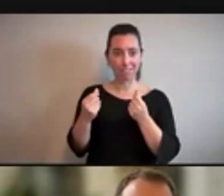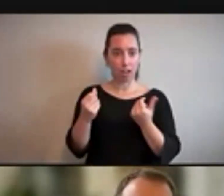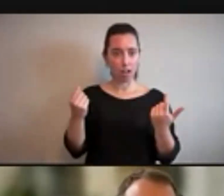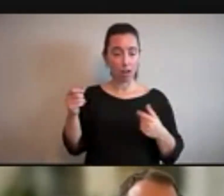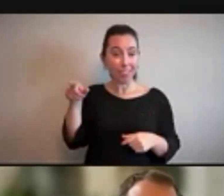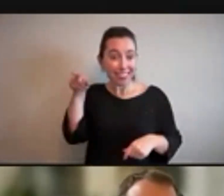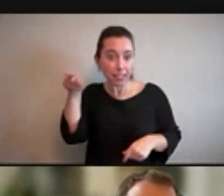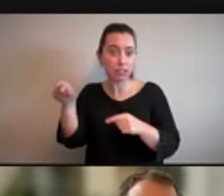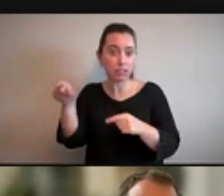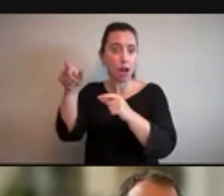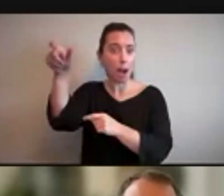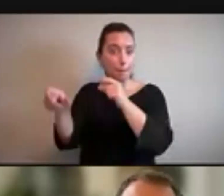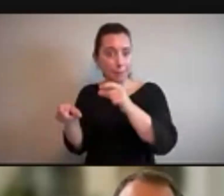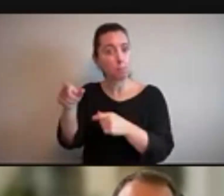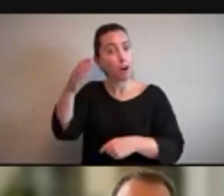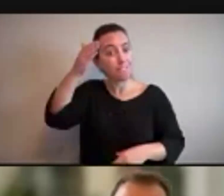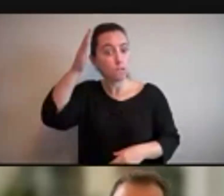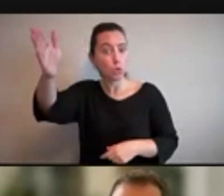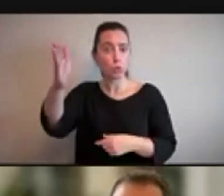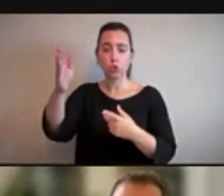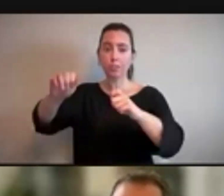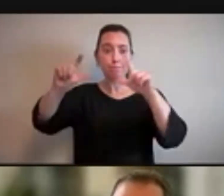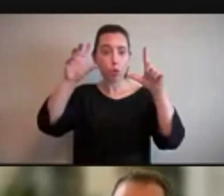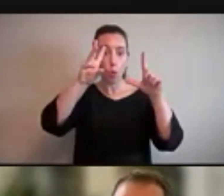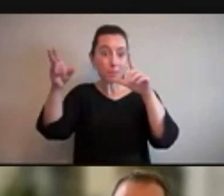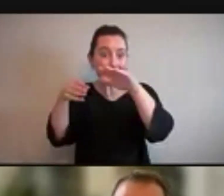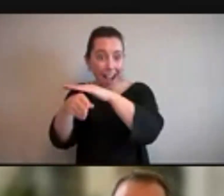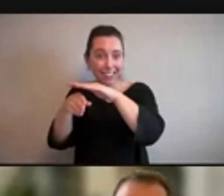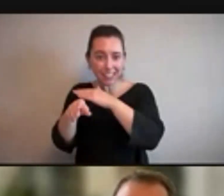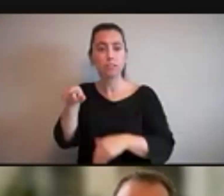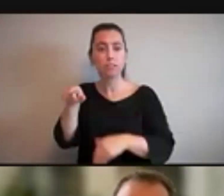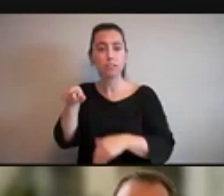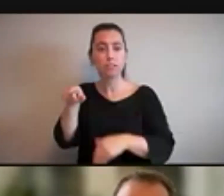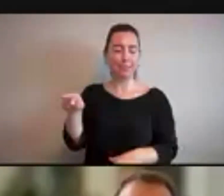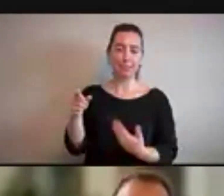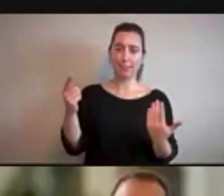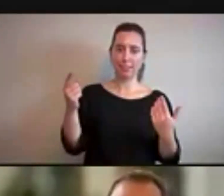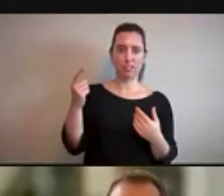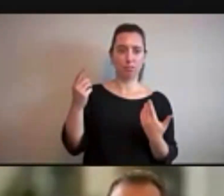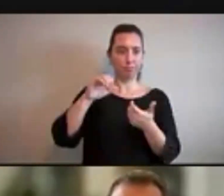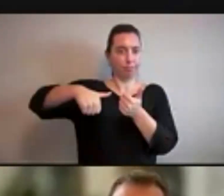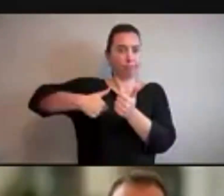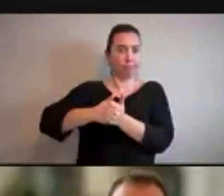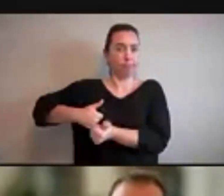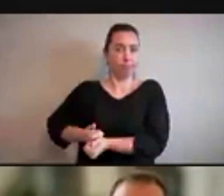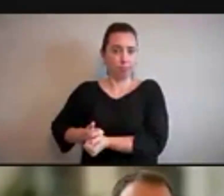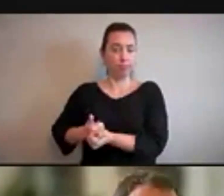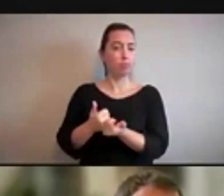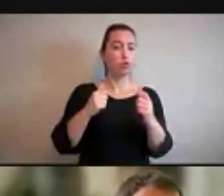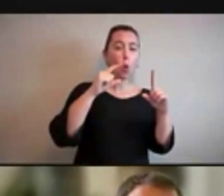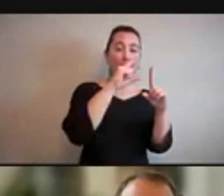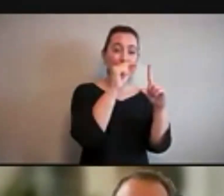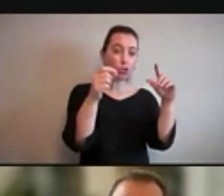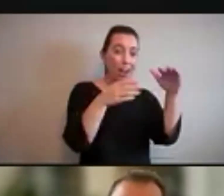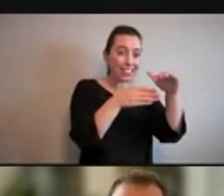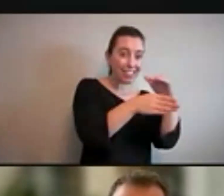for. This is why we do these things. And I guess connecting digital accessibility with all